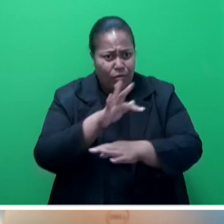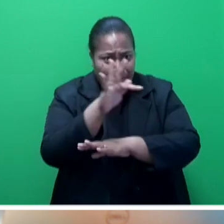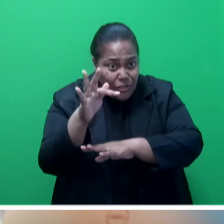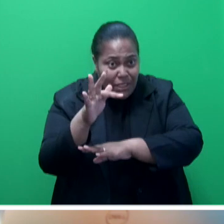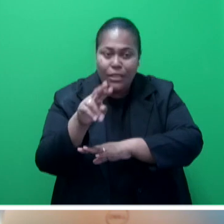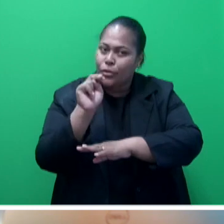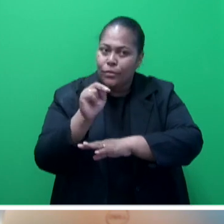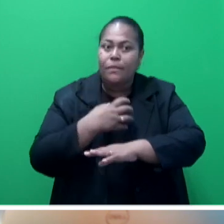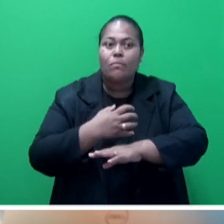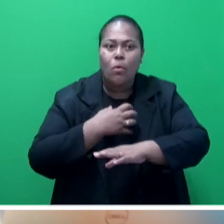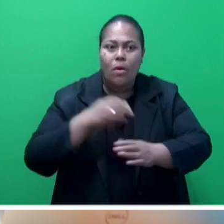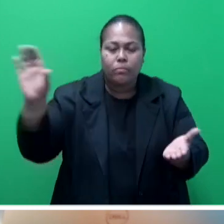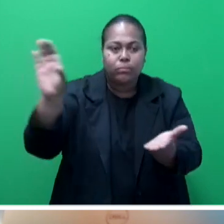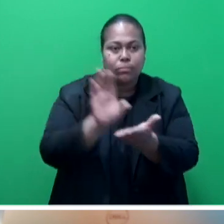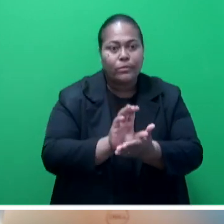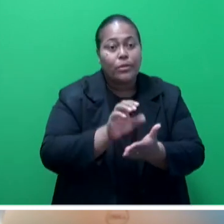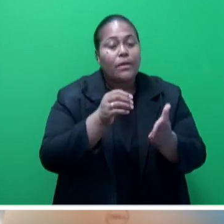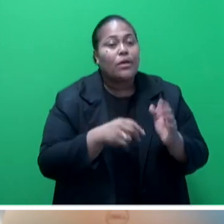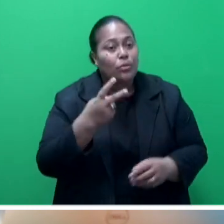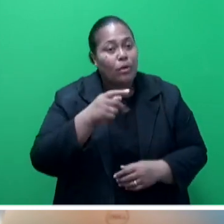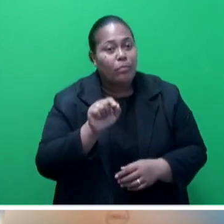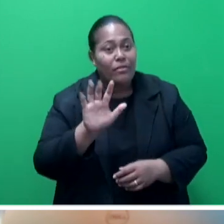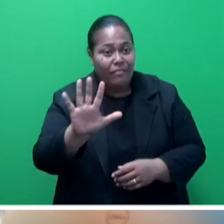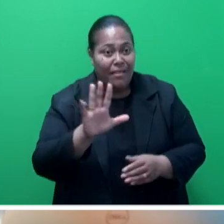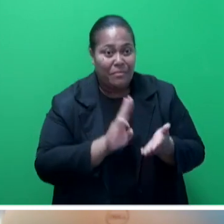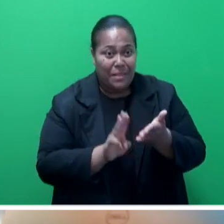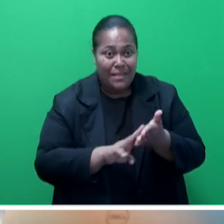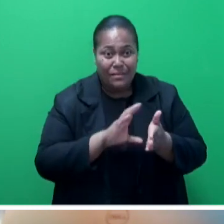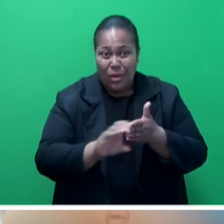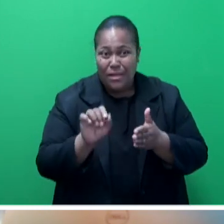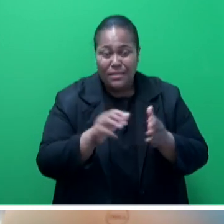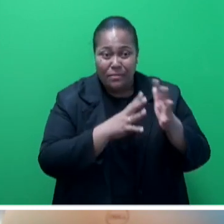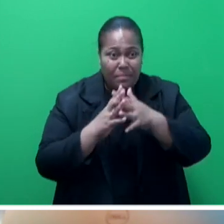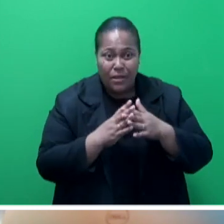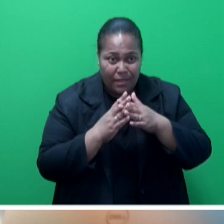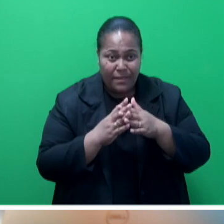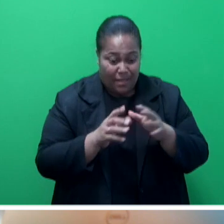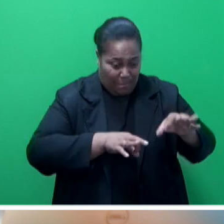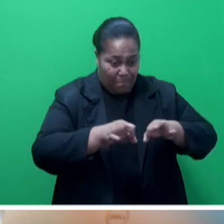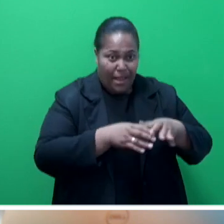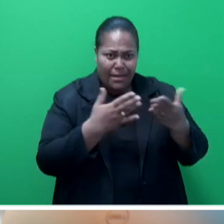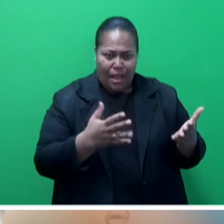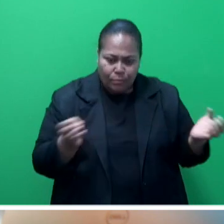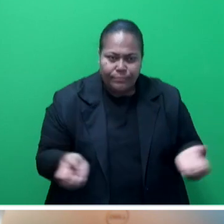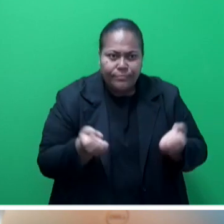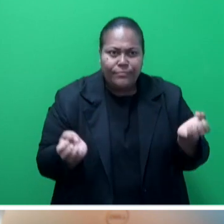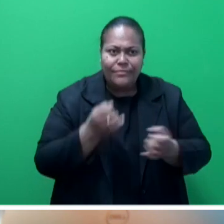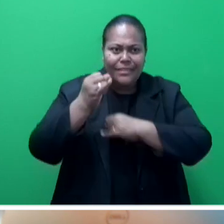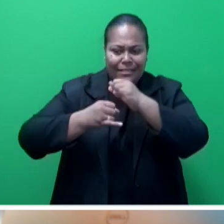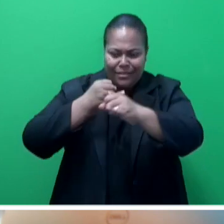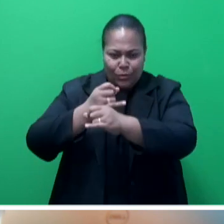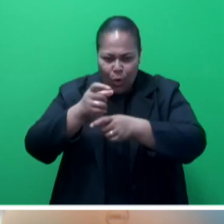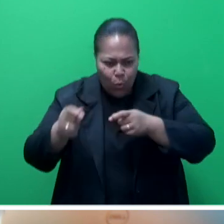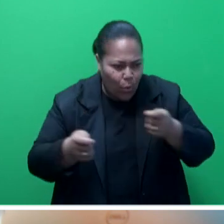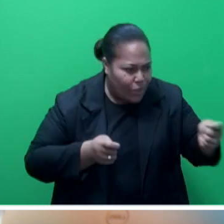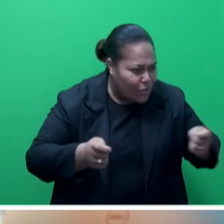additional funding of US $12.5 million, ERPA encourages integration and coordination throughout the various government